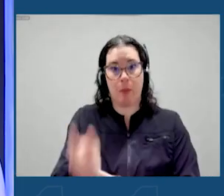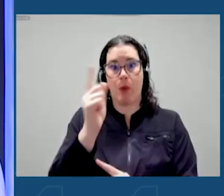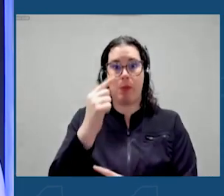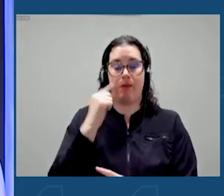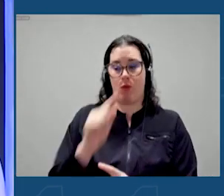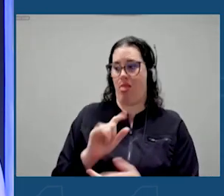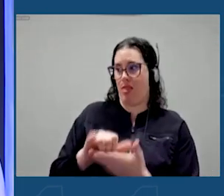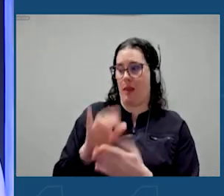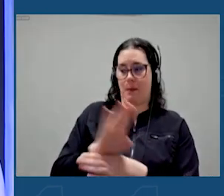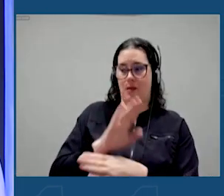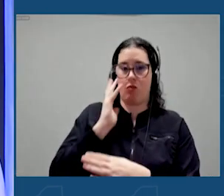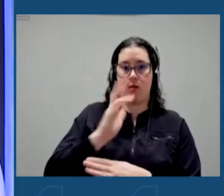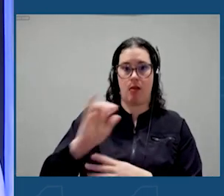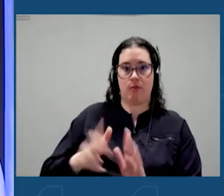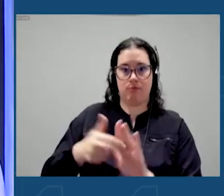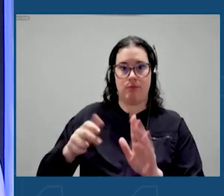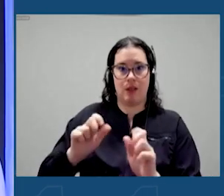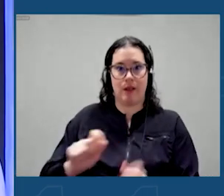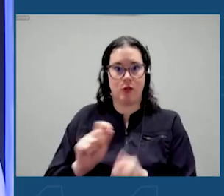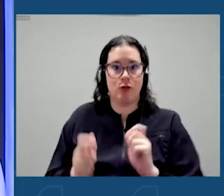like. That's why we invested